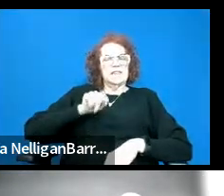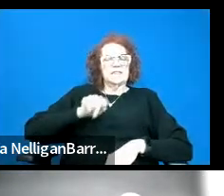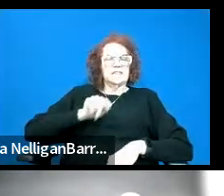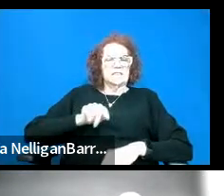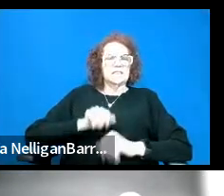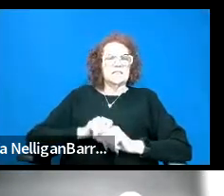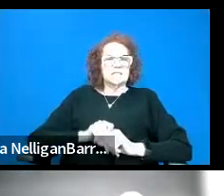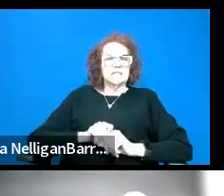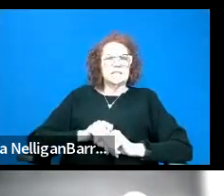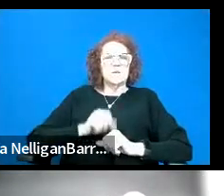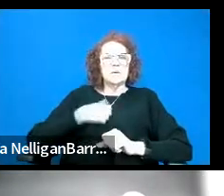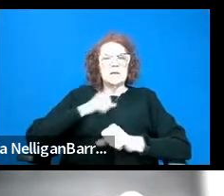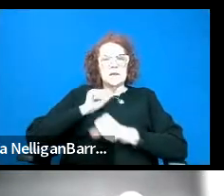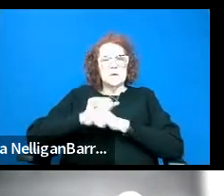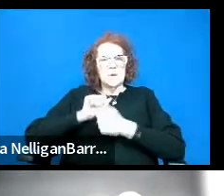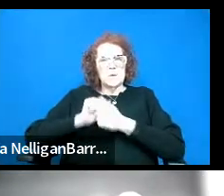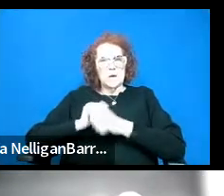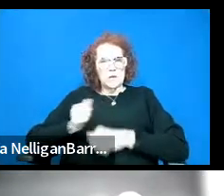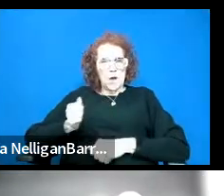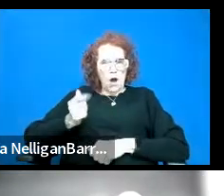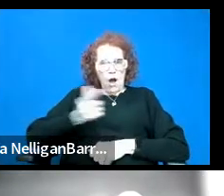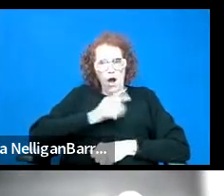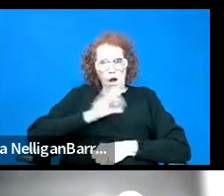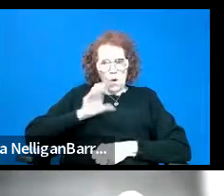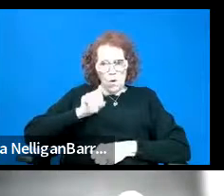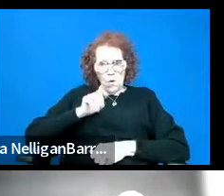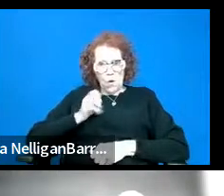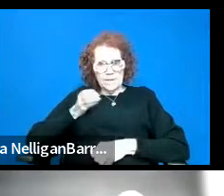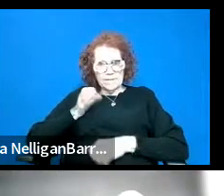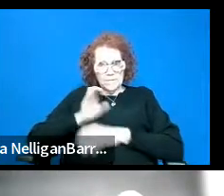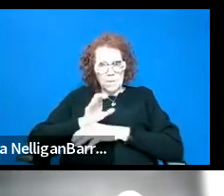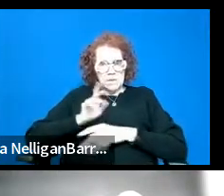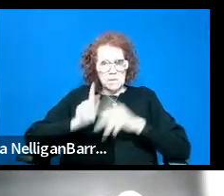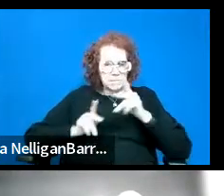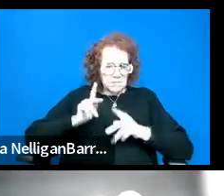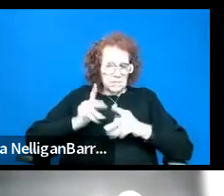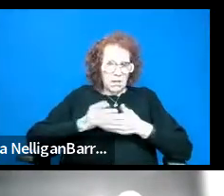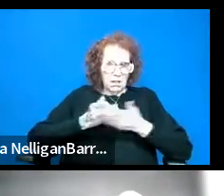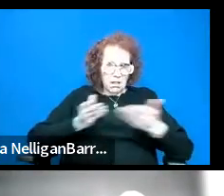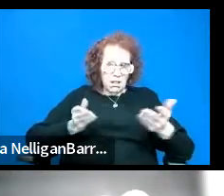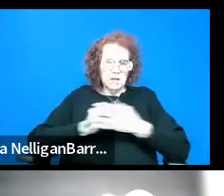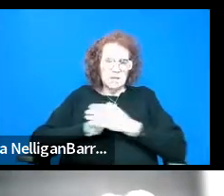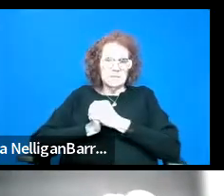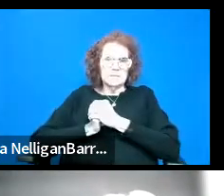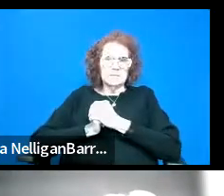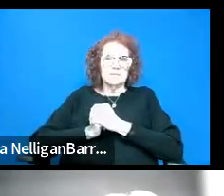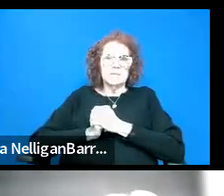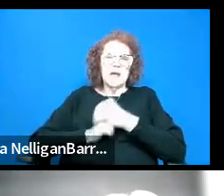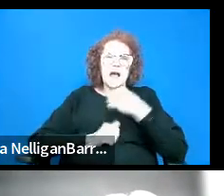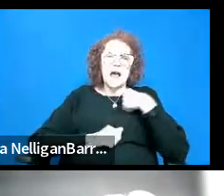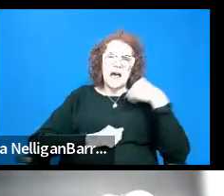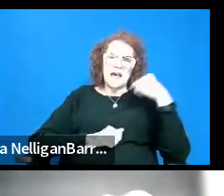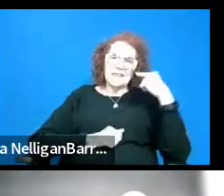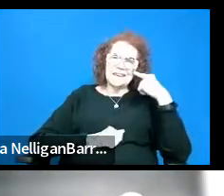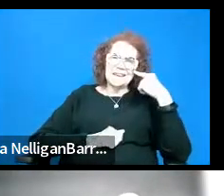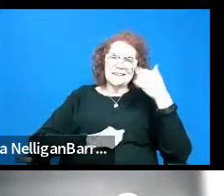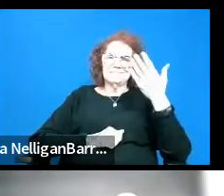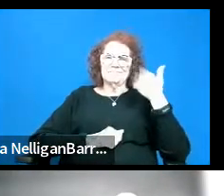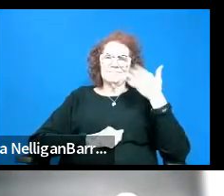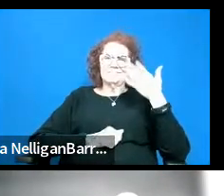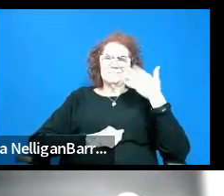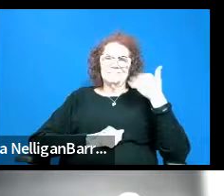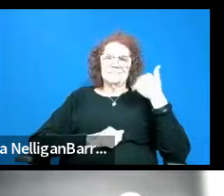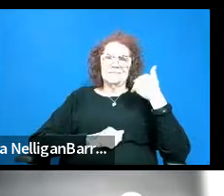enforcement folks. Was it yesterday or the day before? I think it was the day before. And I understand